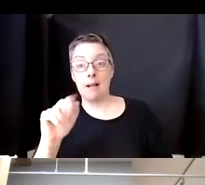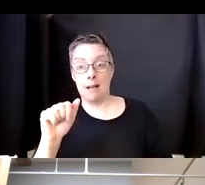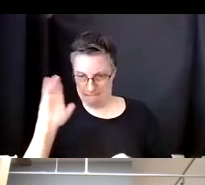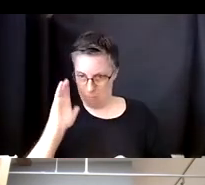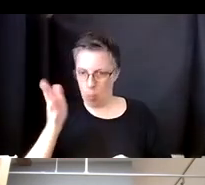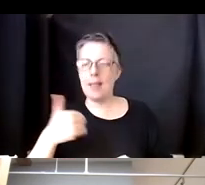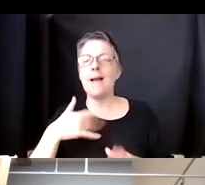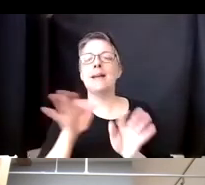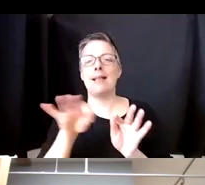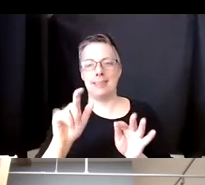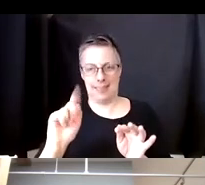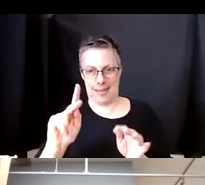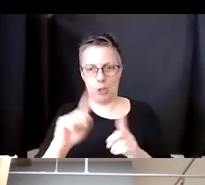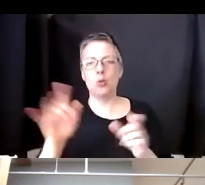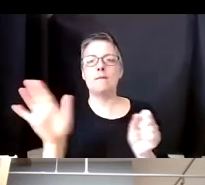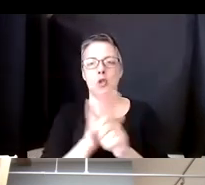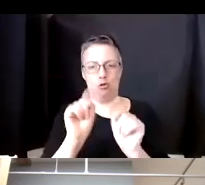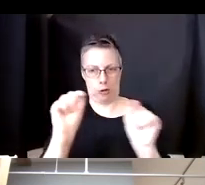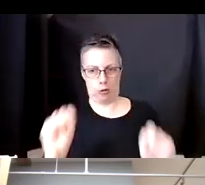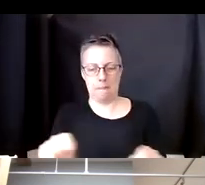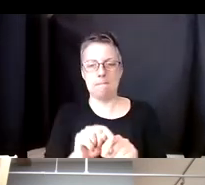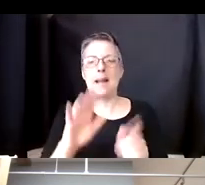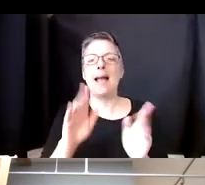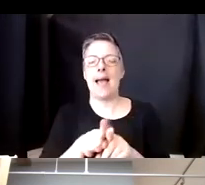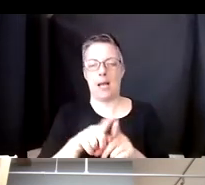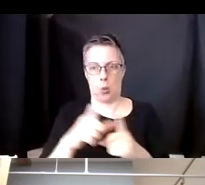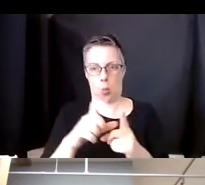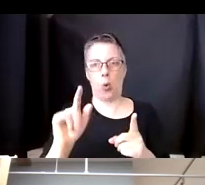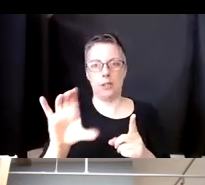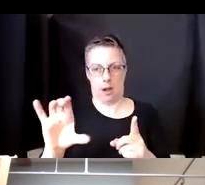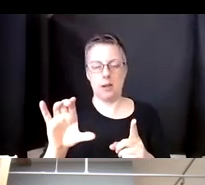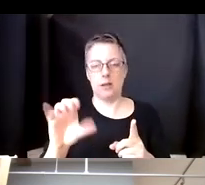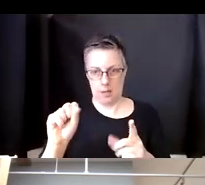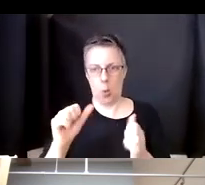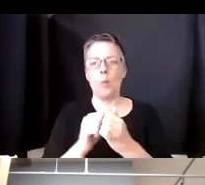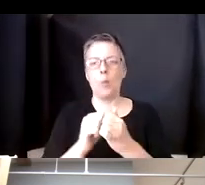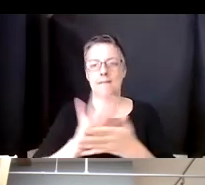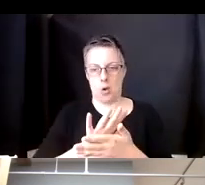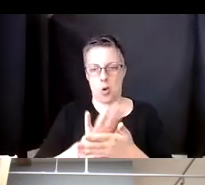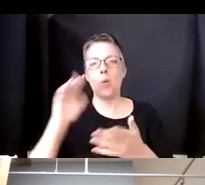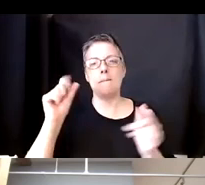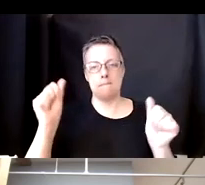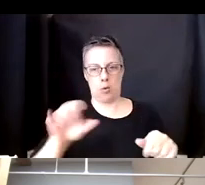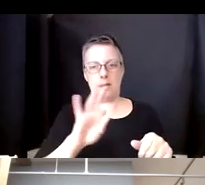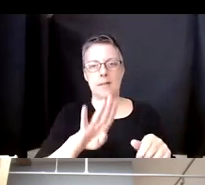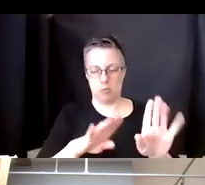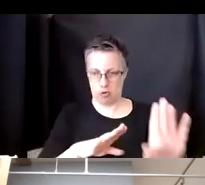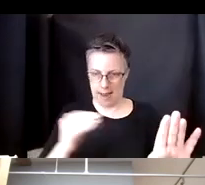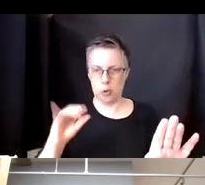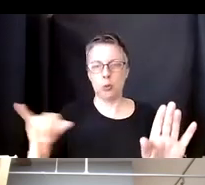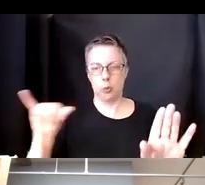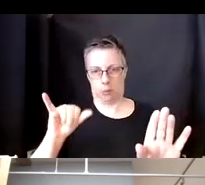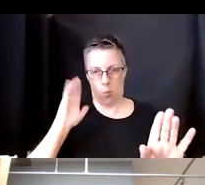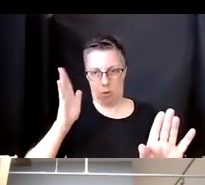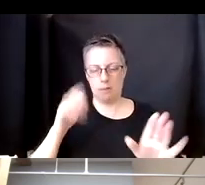link to the full transcript as a Word document along with the video posted to Facebook and YouTube, just